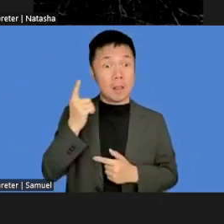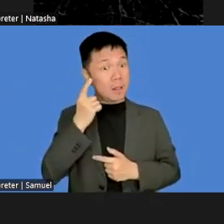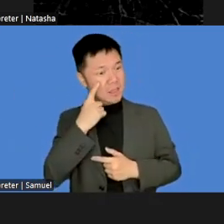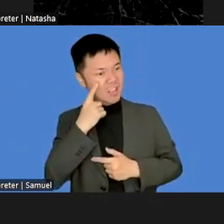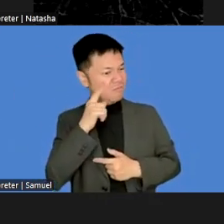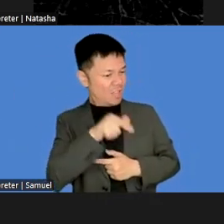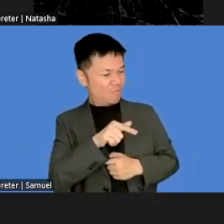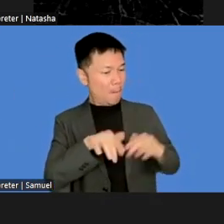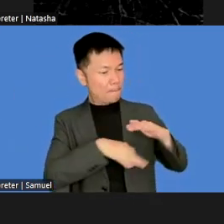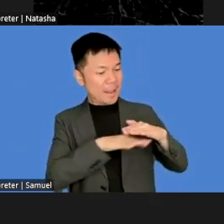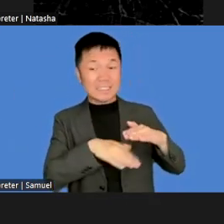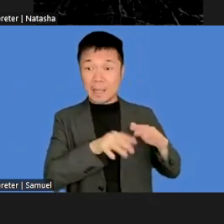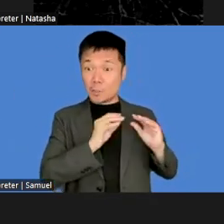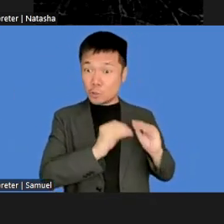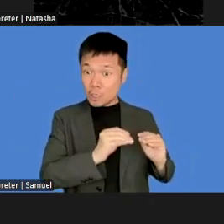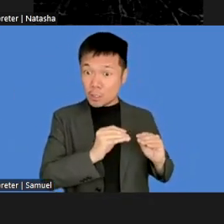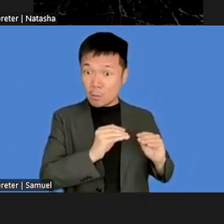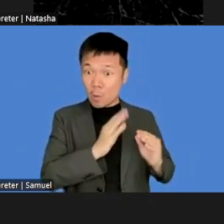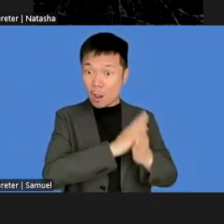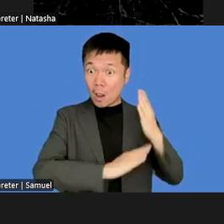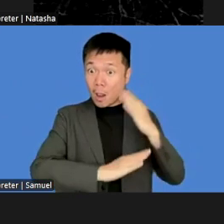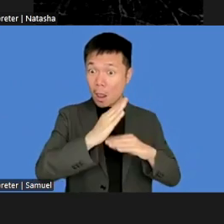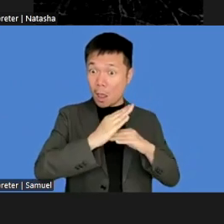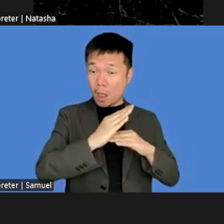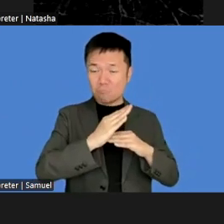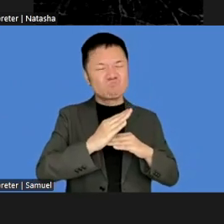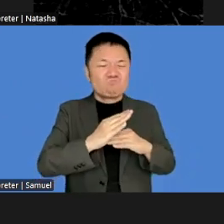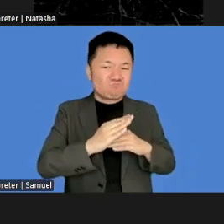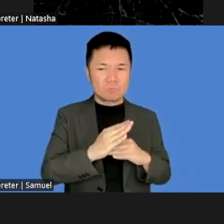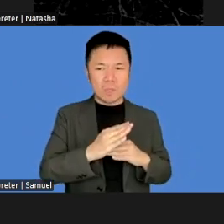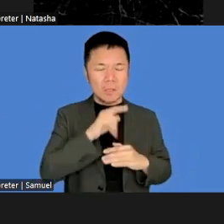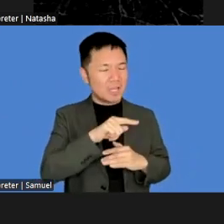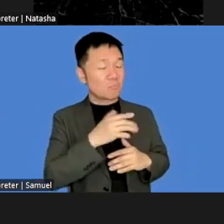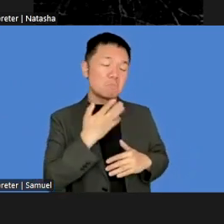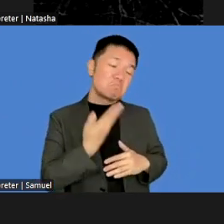basic education for children with disabilities is subject to progressive realization.